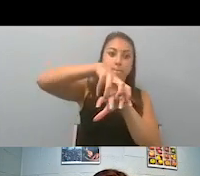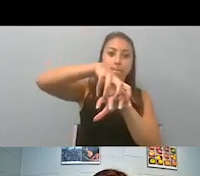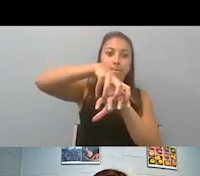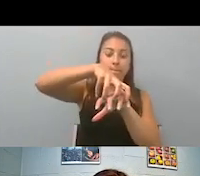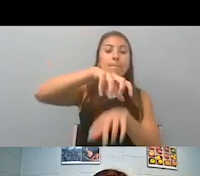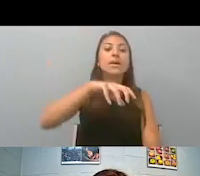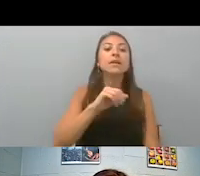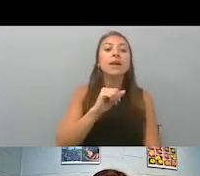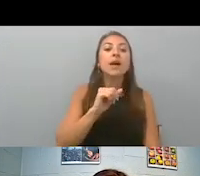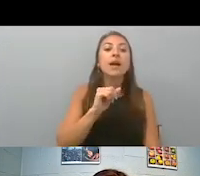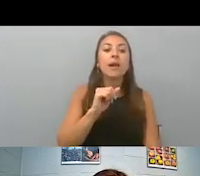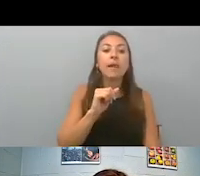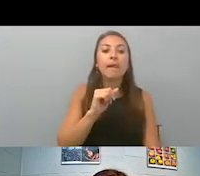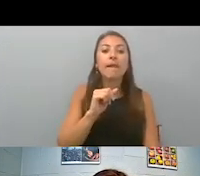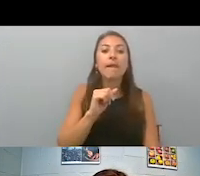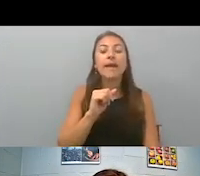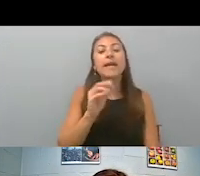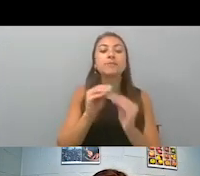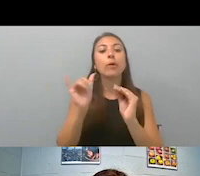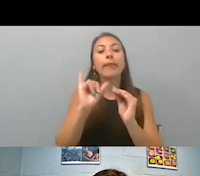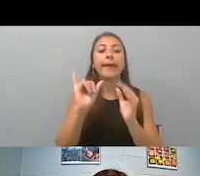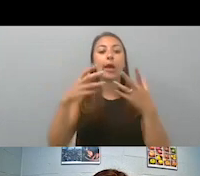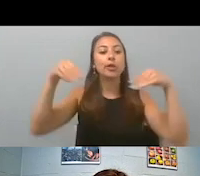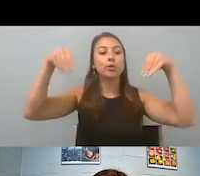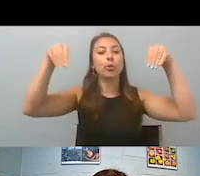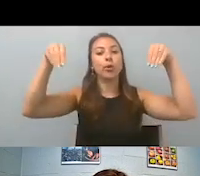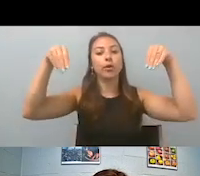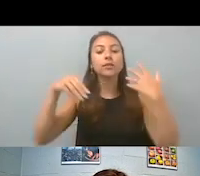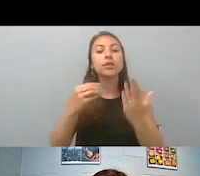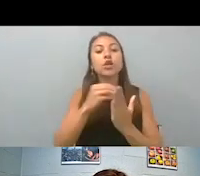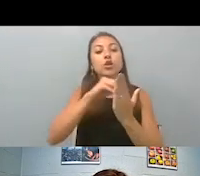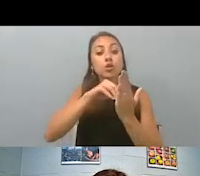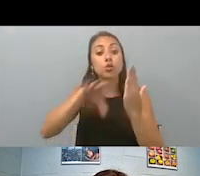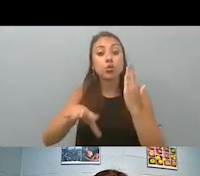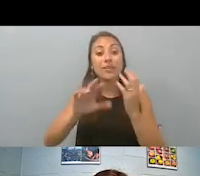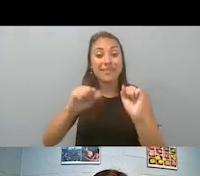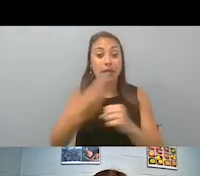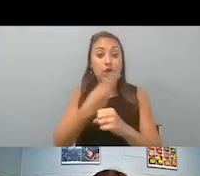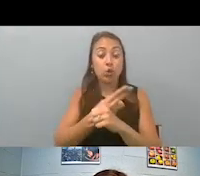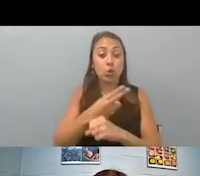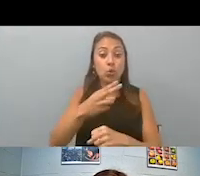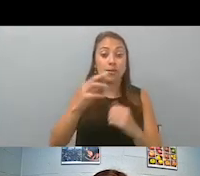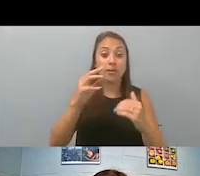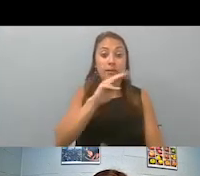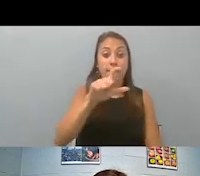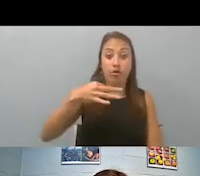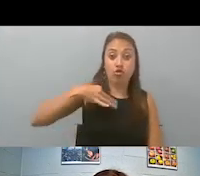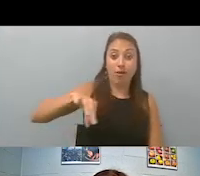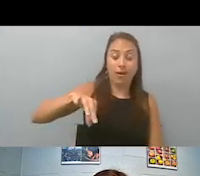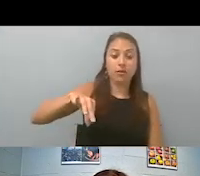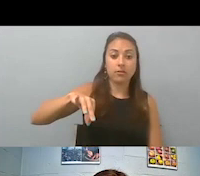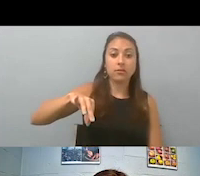operates a little bit more in a retail format, where students are able to use their meal equivalencies for the